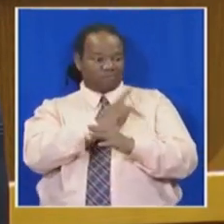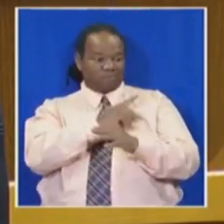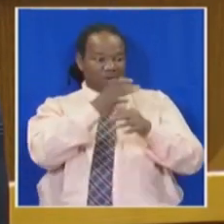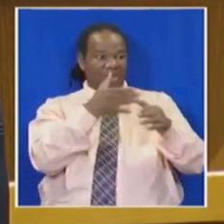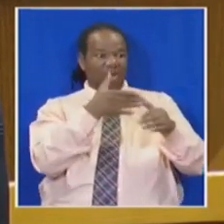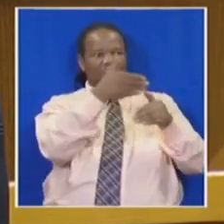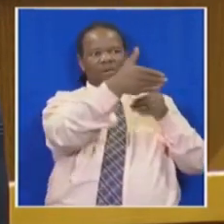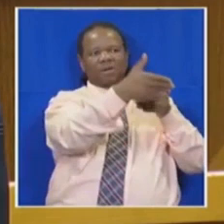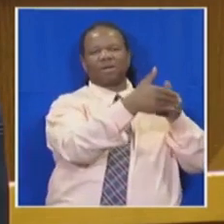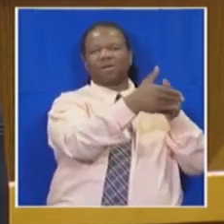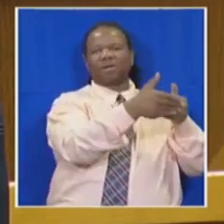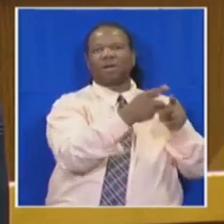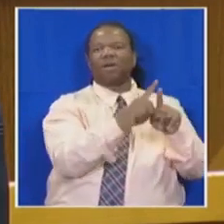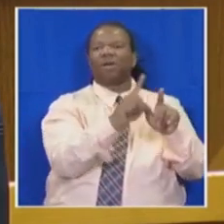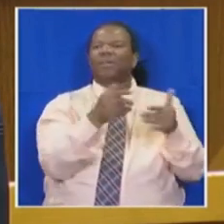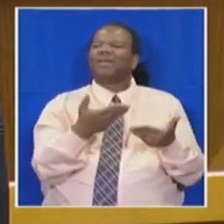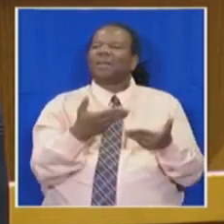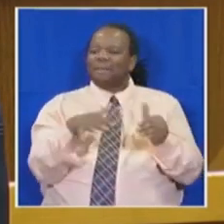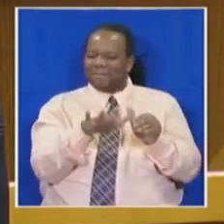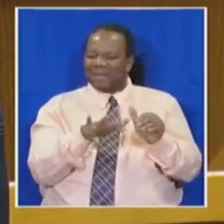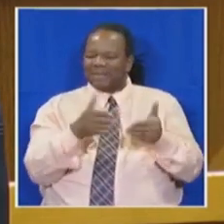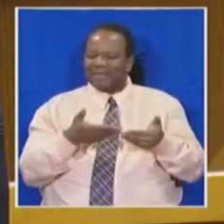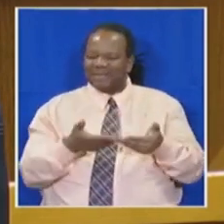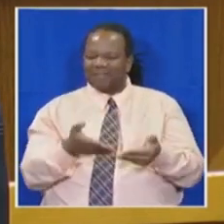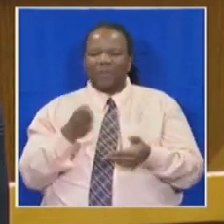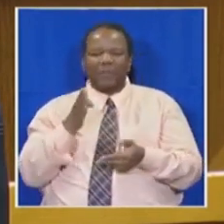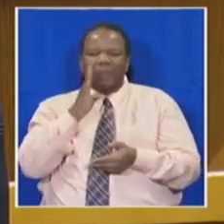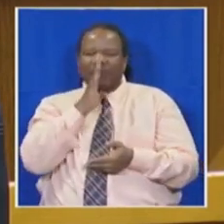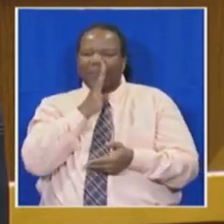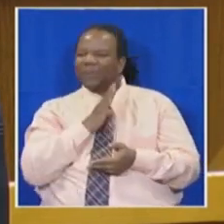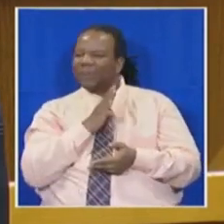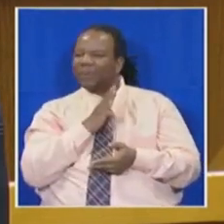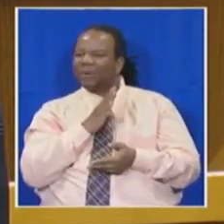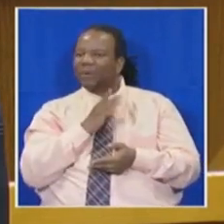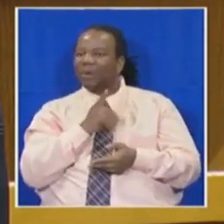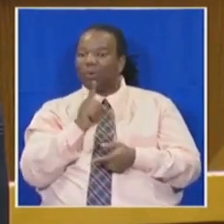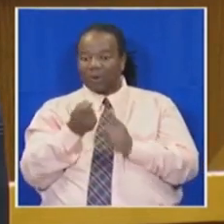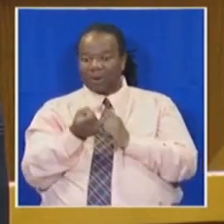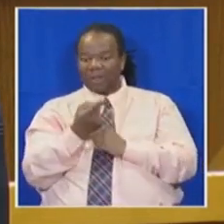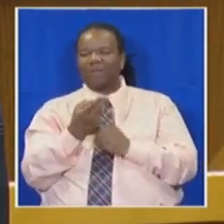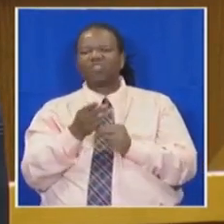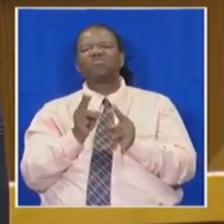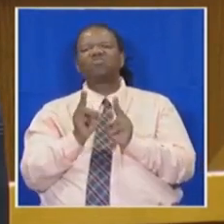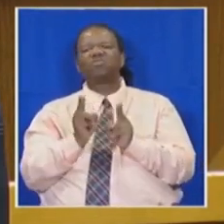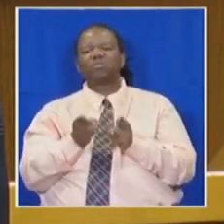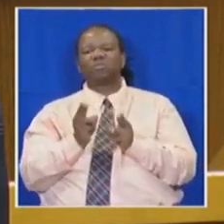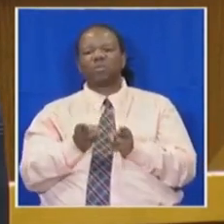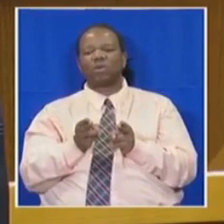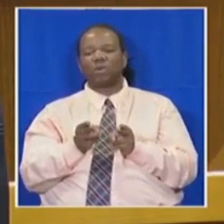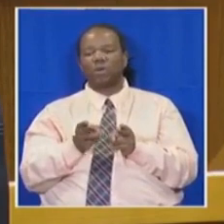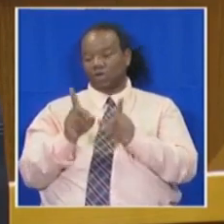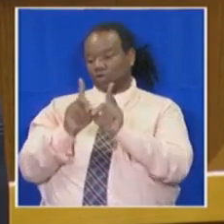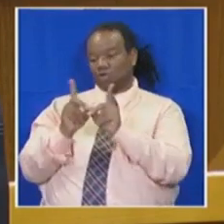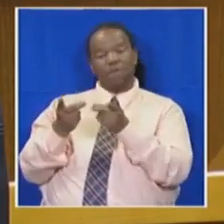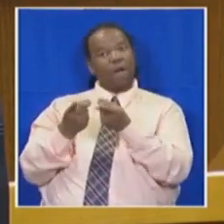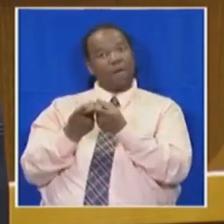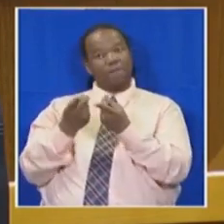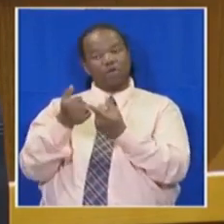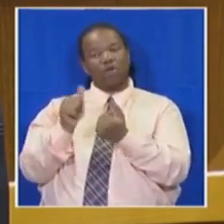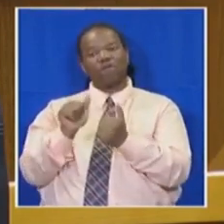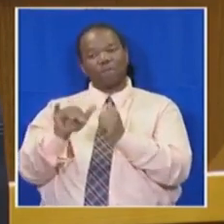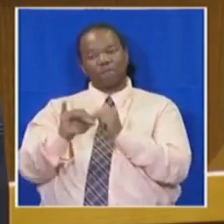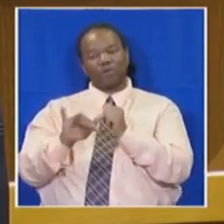still does not have basic services. The situation is not unusual. The Department of Basic Education identified